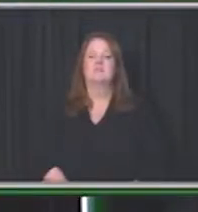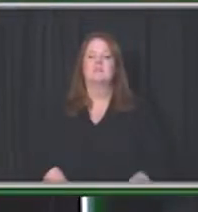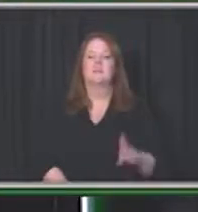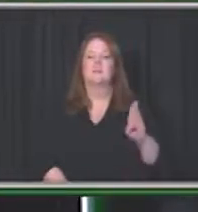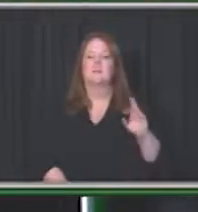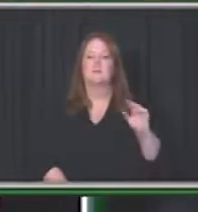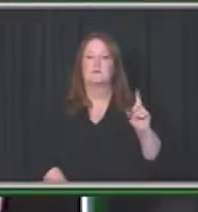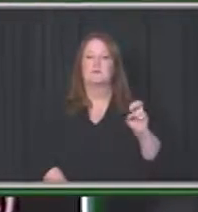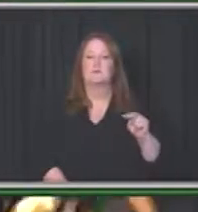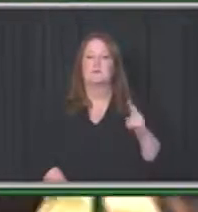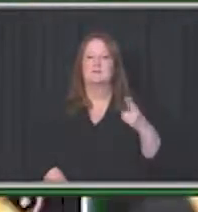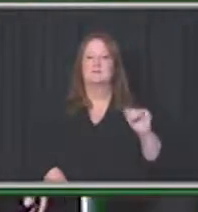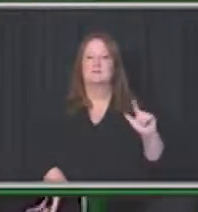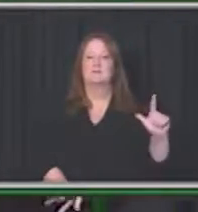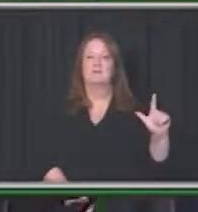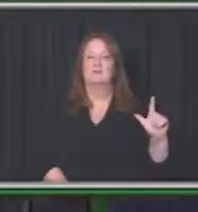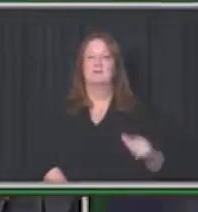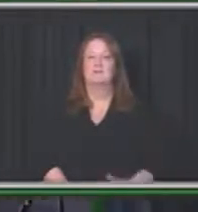Brandon Hill.